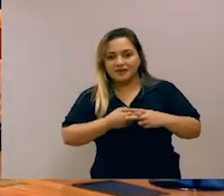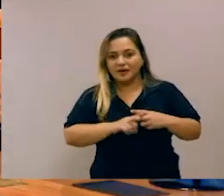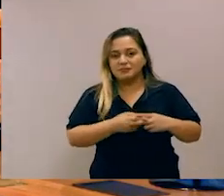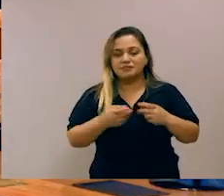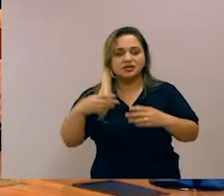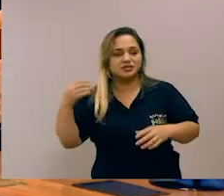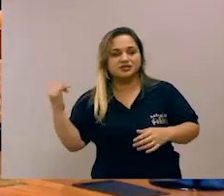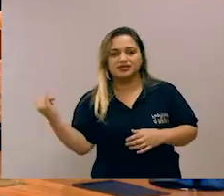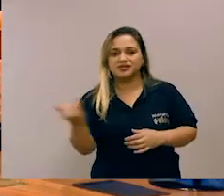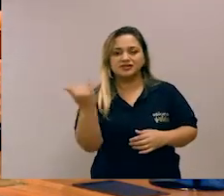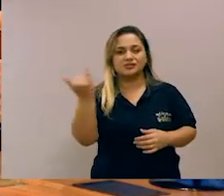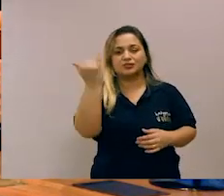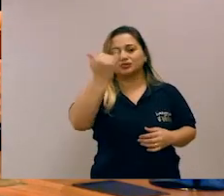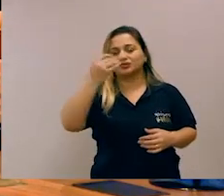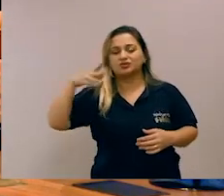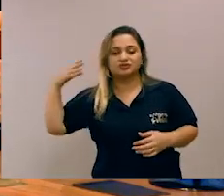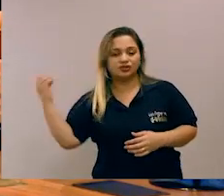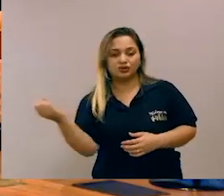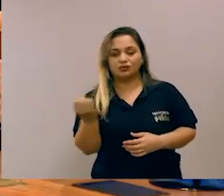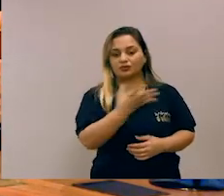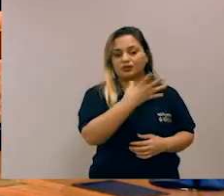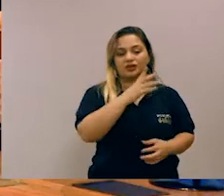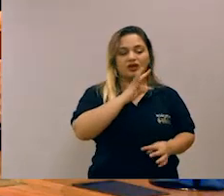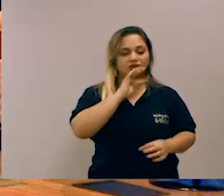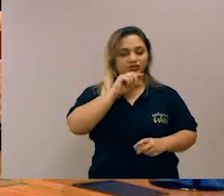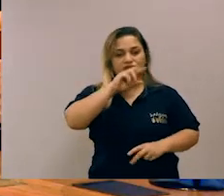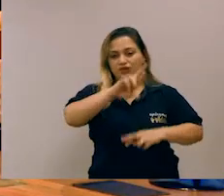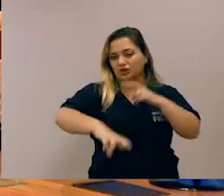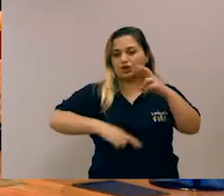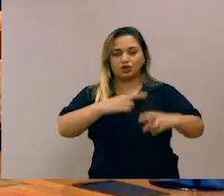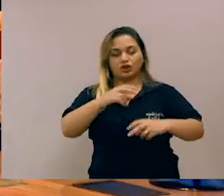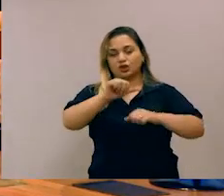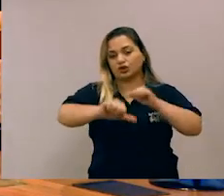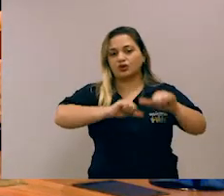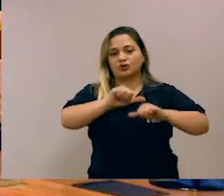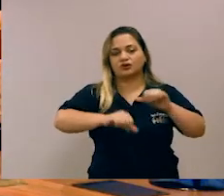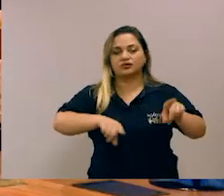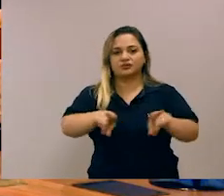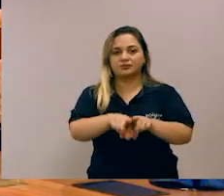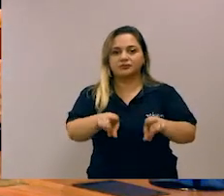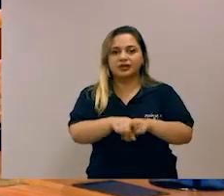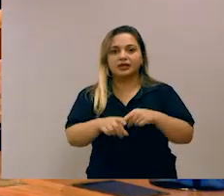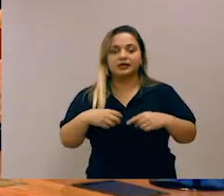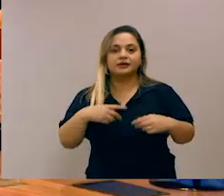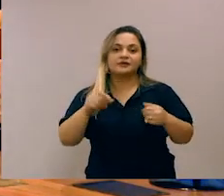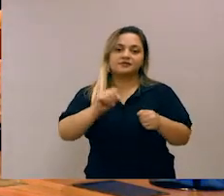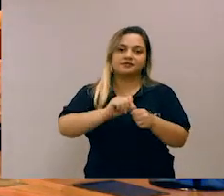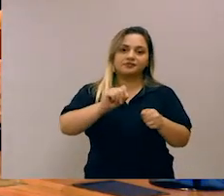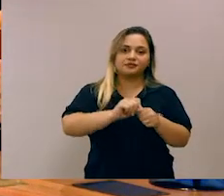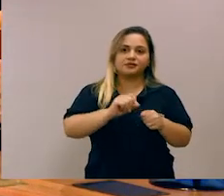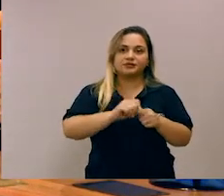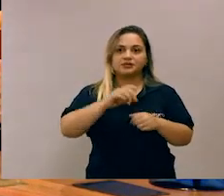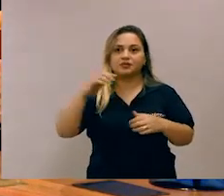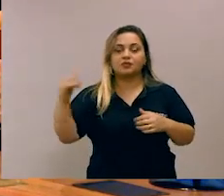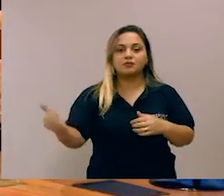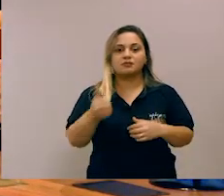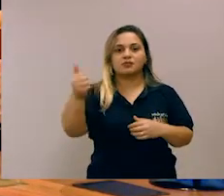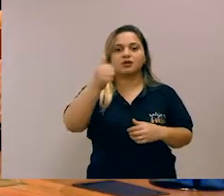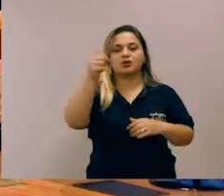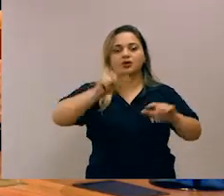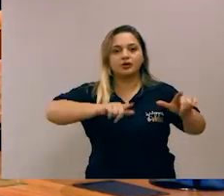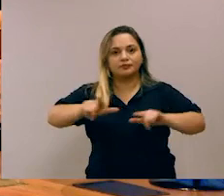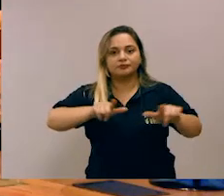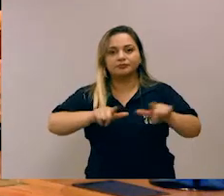the discussion of new tools, innovations that are going to be able to improve the public management, and